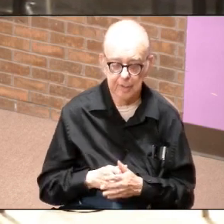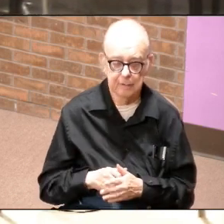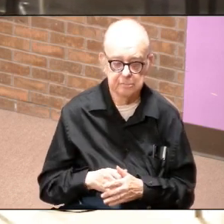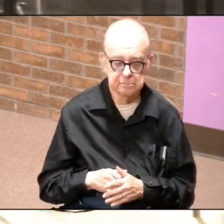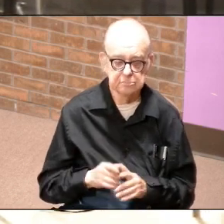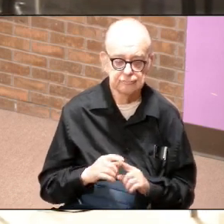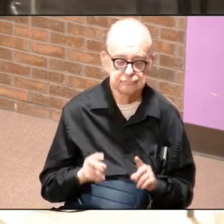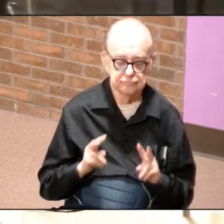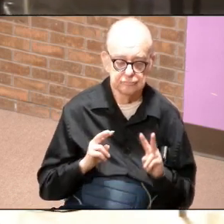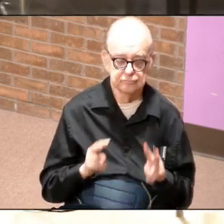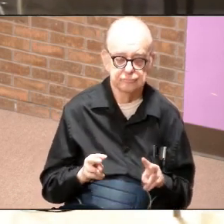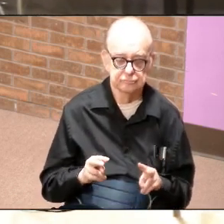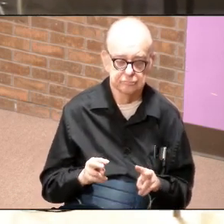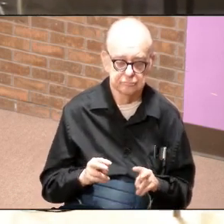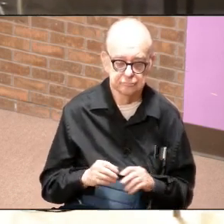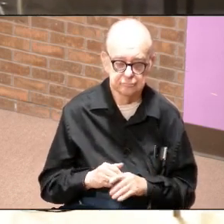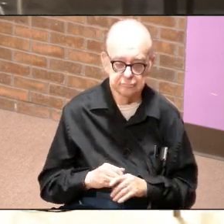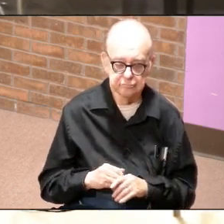But look,